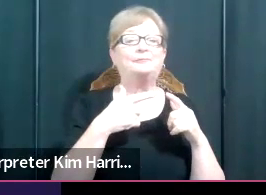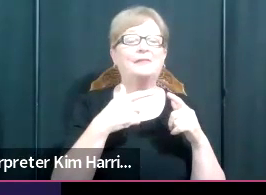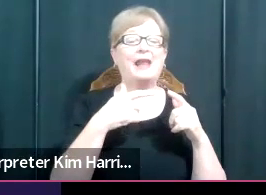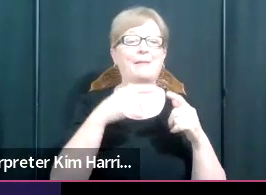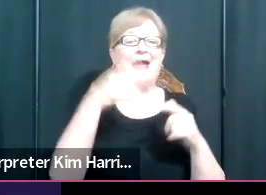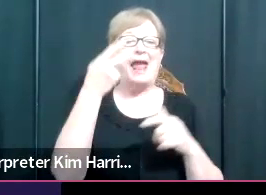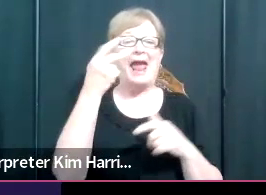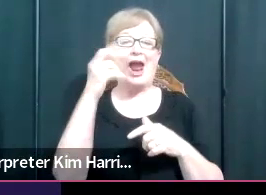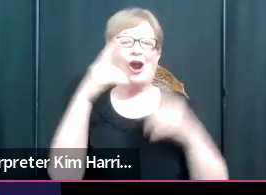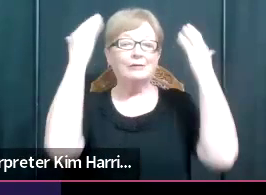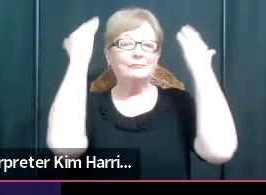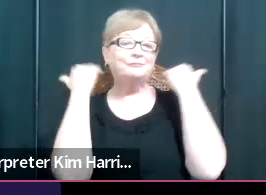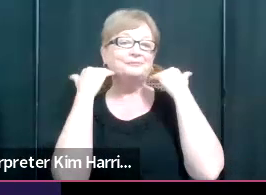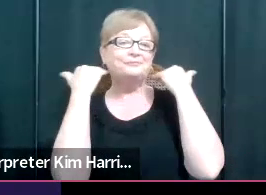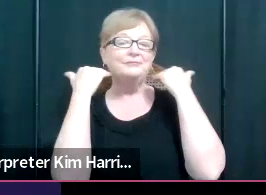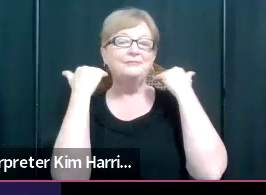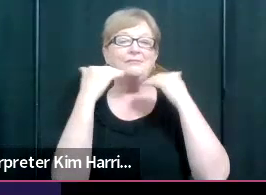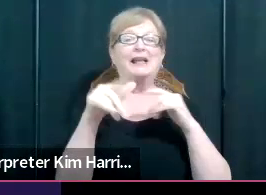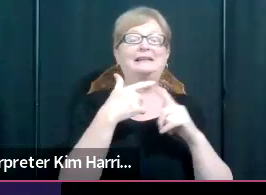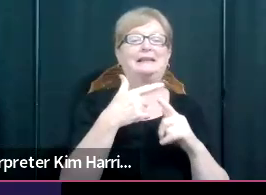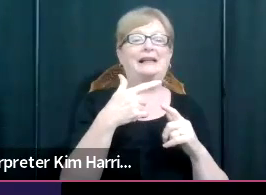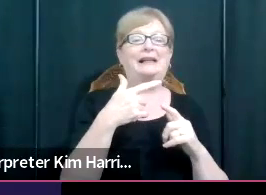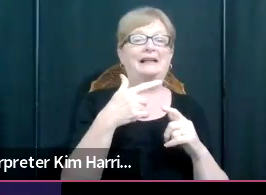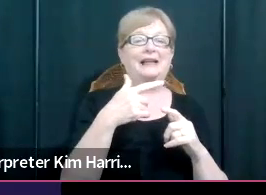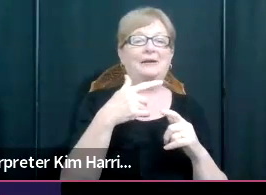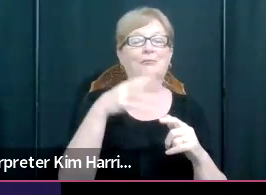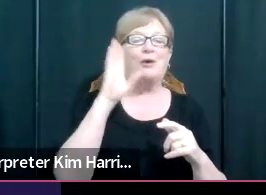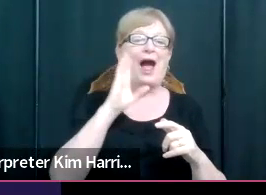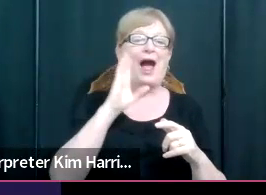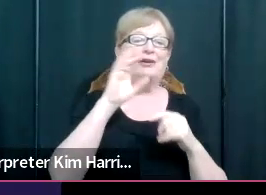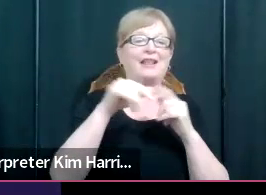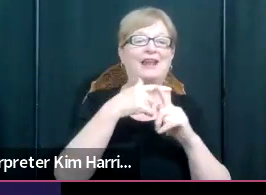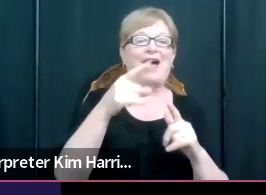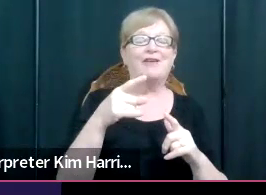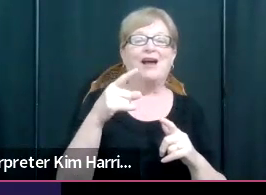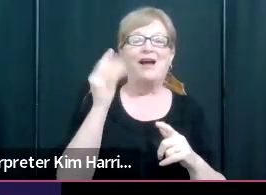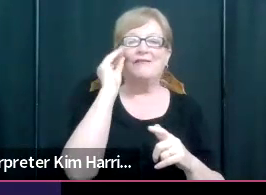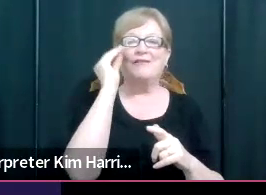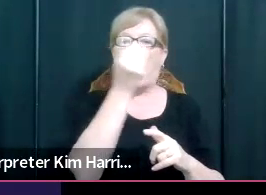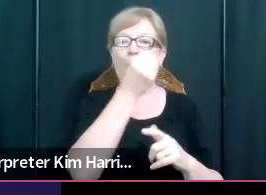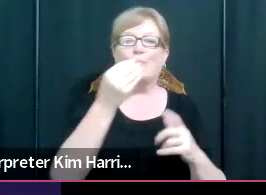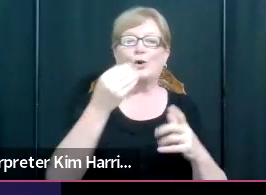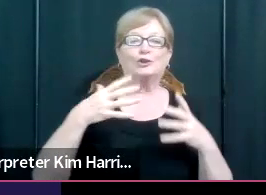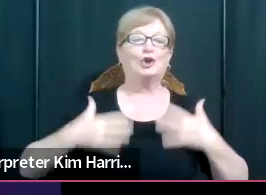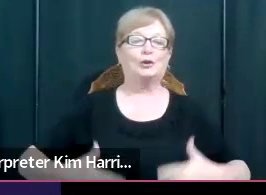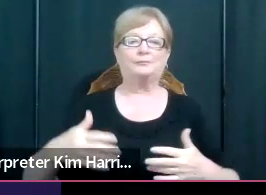of blonde, kind of brown, depending on the highlights. And I'm wearing a flowered shirt. Laura, do you want